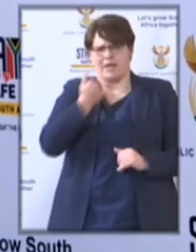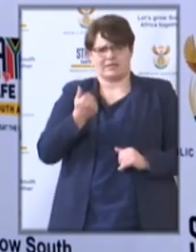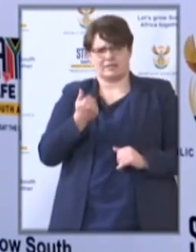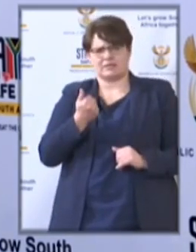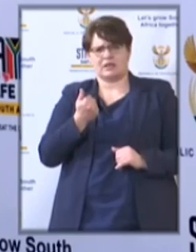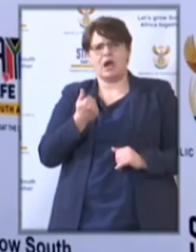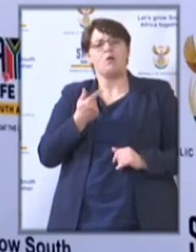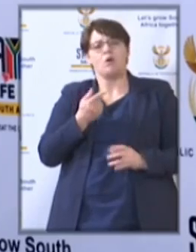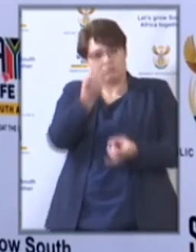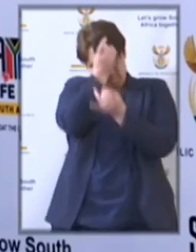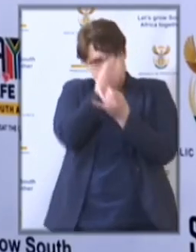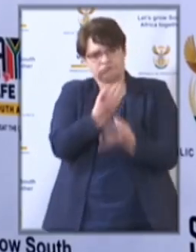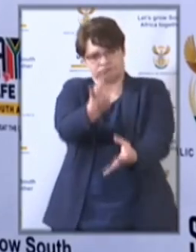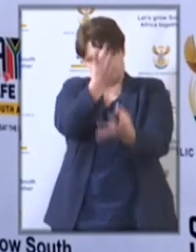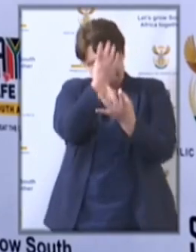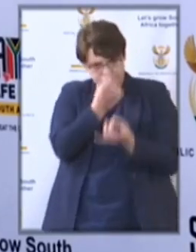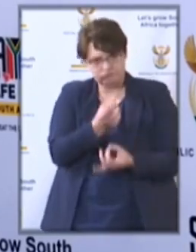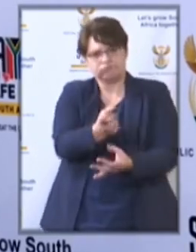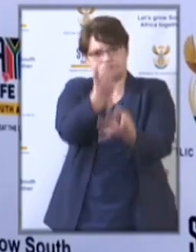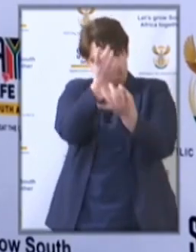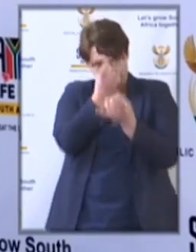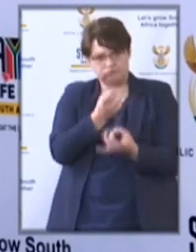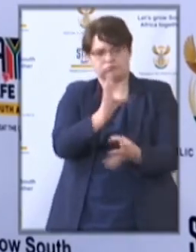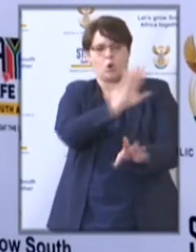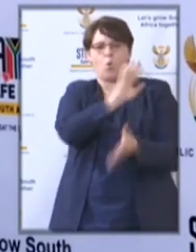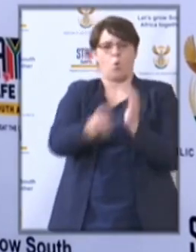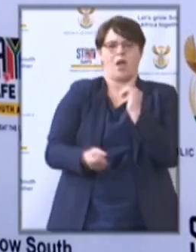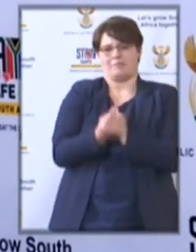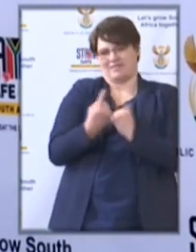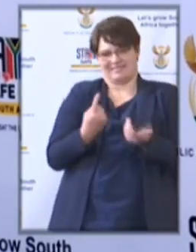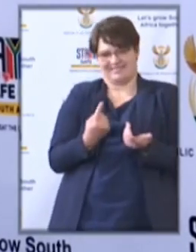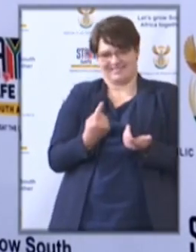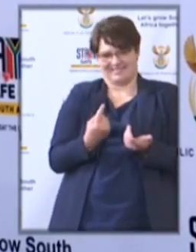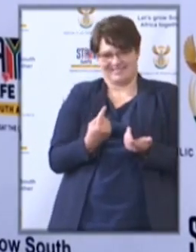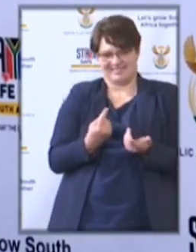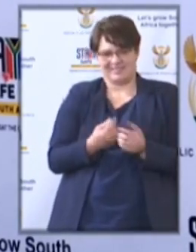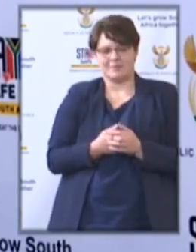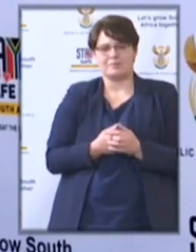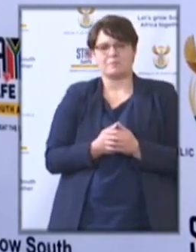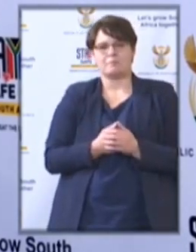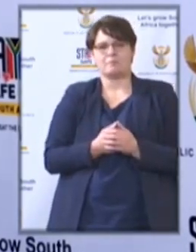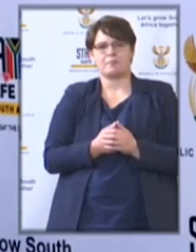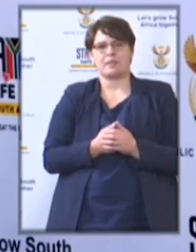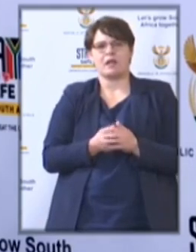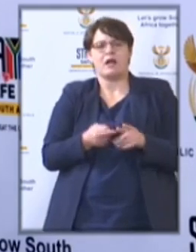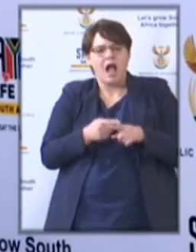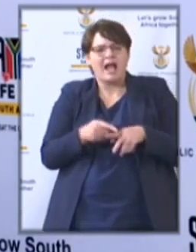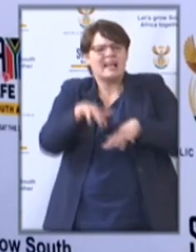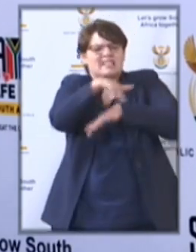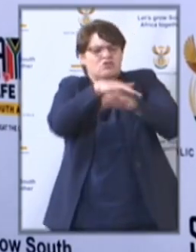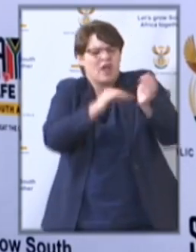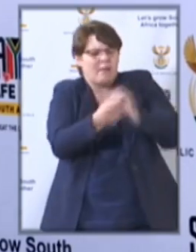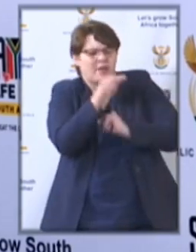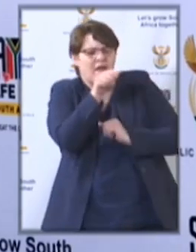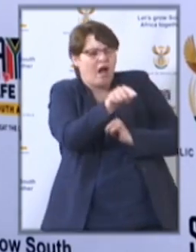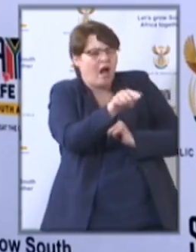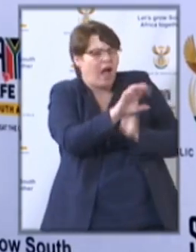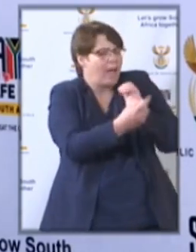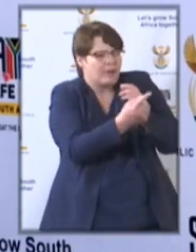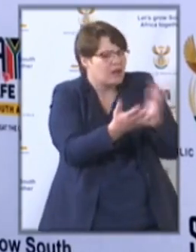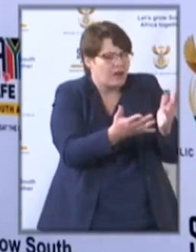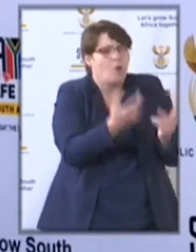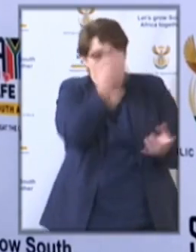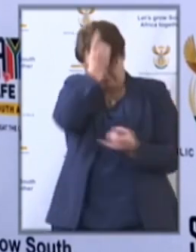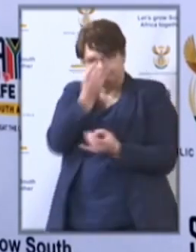regularly update the country and the nation on the situation as it